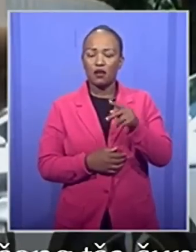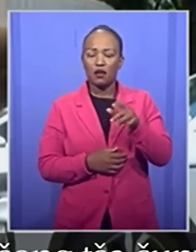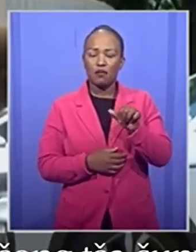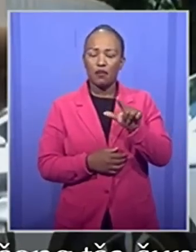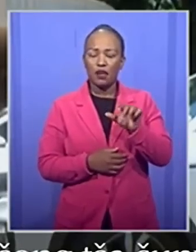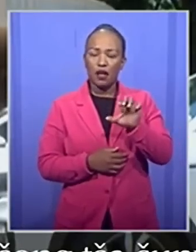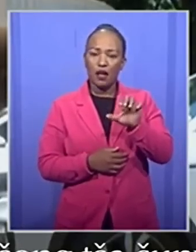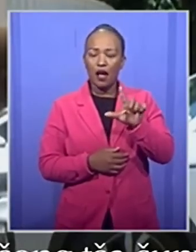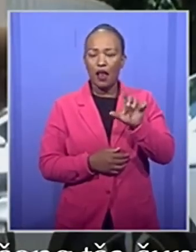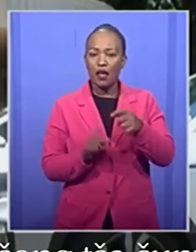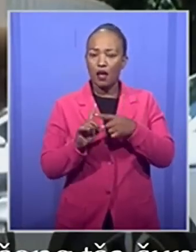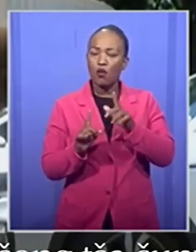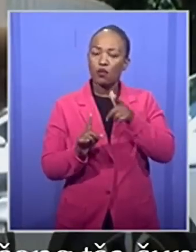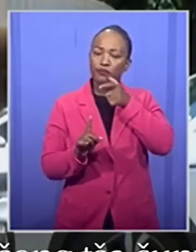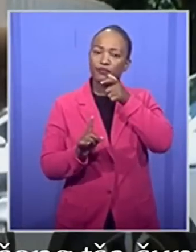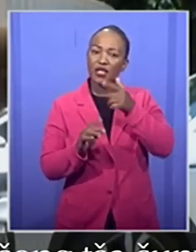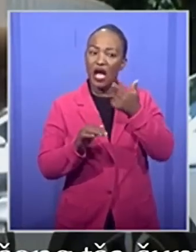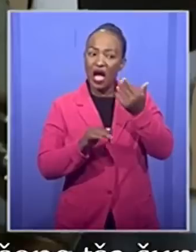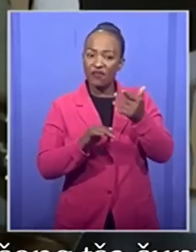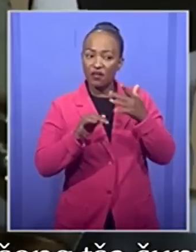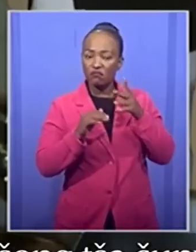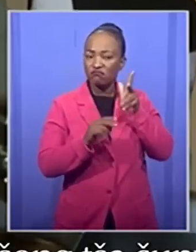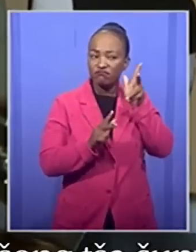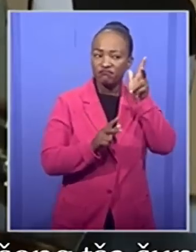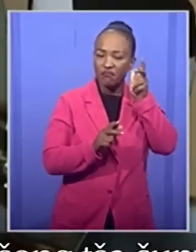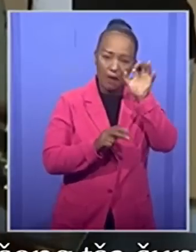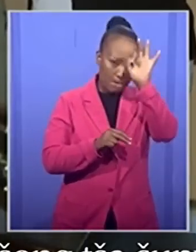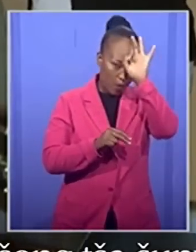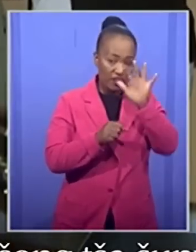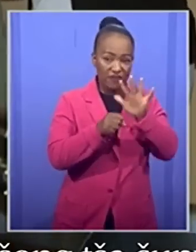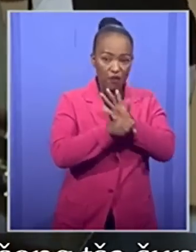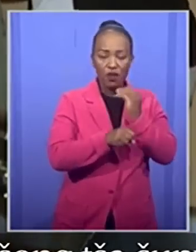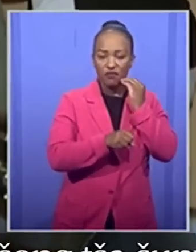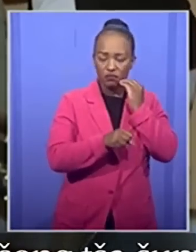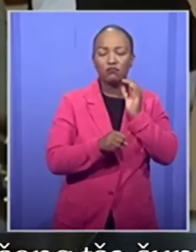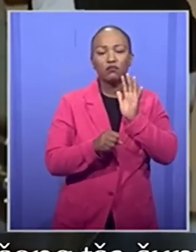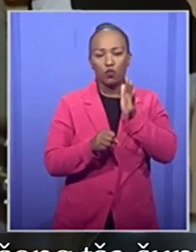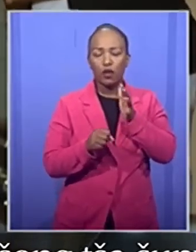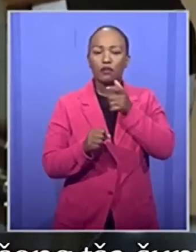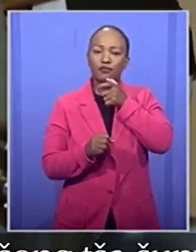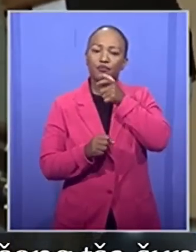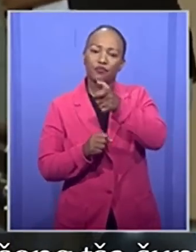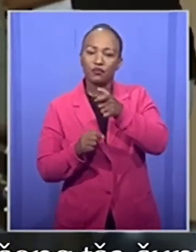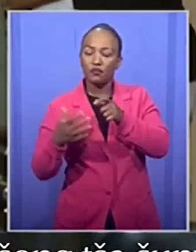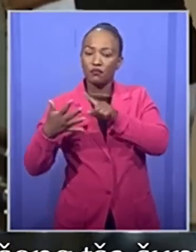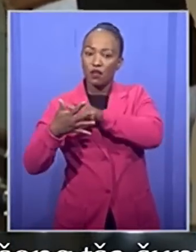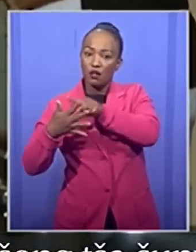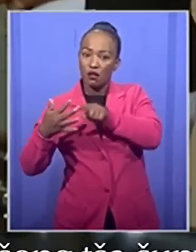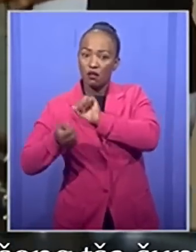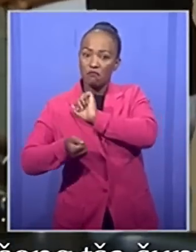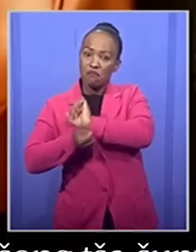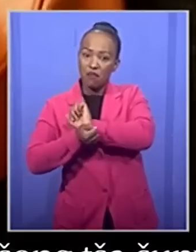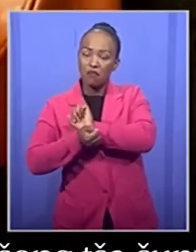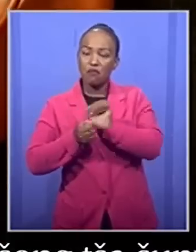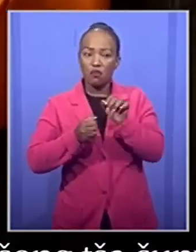bašomi ba bona morago ga go hwetša tshedimošo ka botlalo go tšwa go maphodisa. Bagononela bao ba golegilwego ba tla tšwelela pele ga magistrata